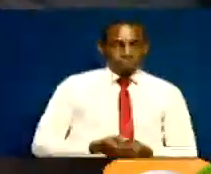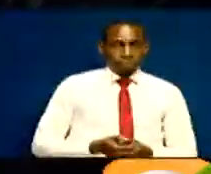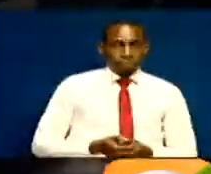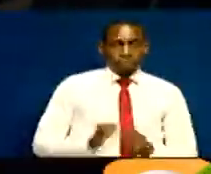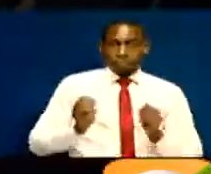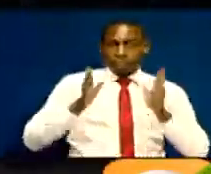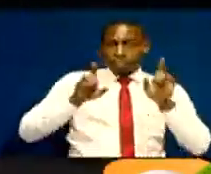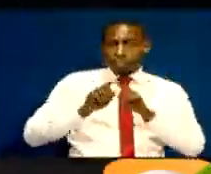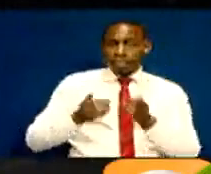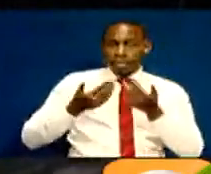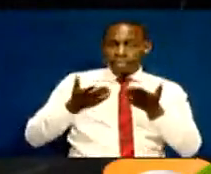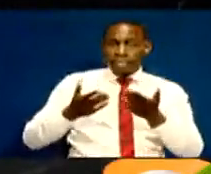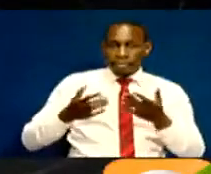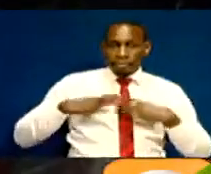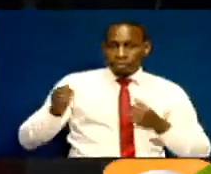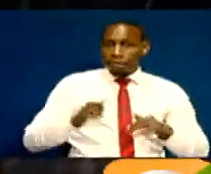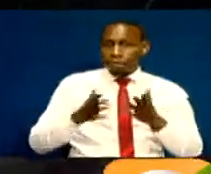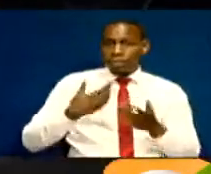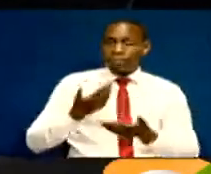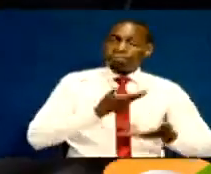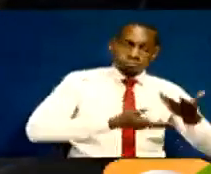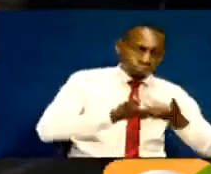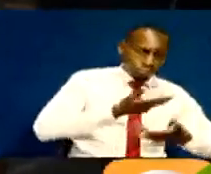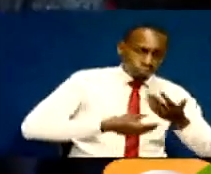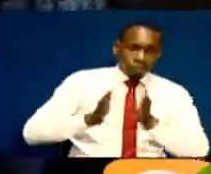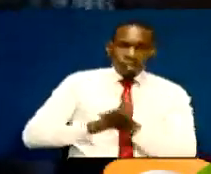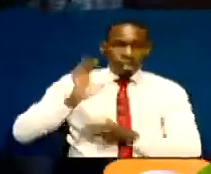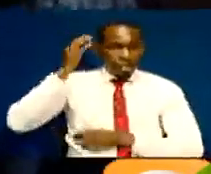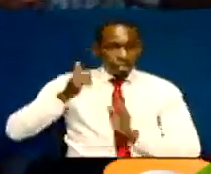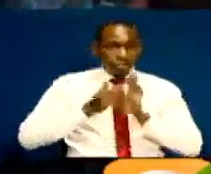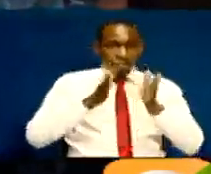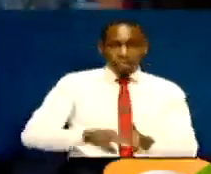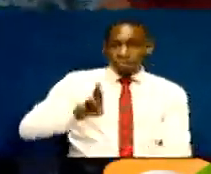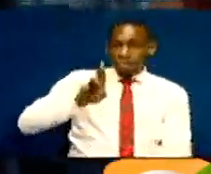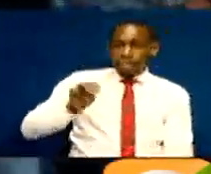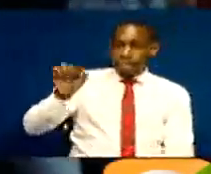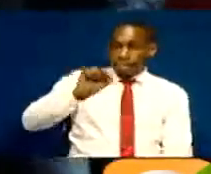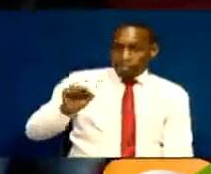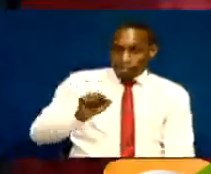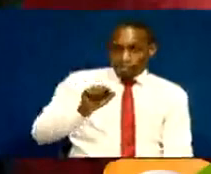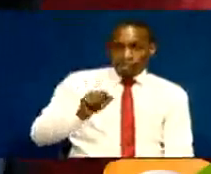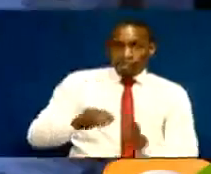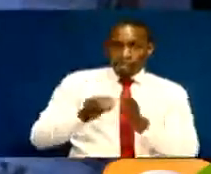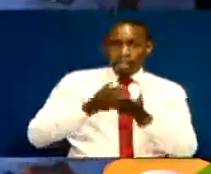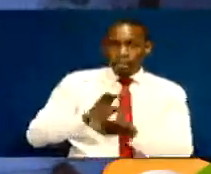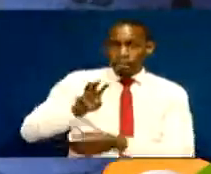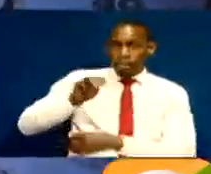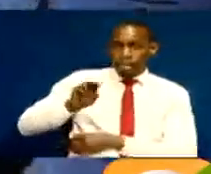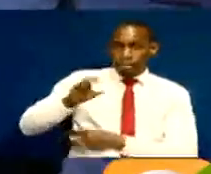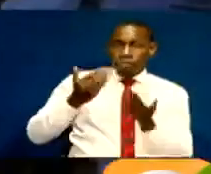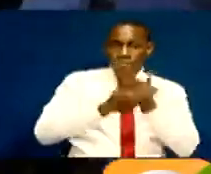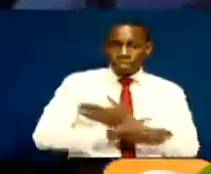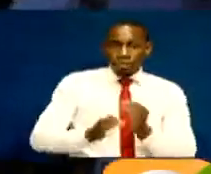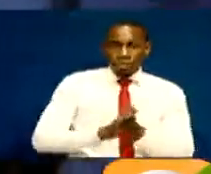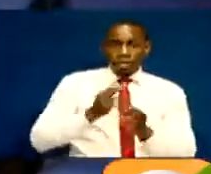The event also presented the fans with the opportunity to interact with radio presenters from Royal Media Services, led by the MC of the